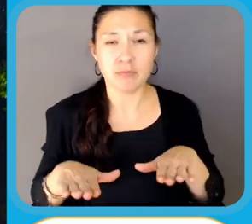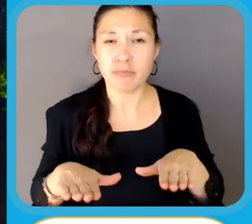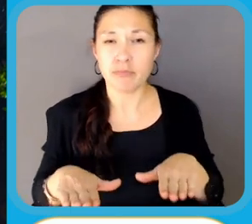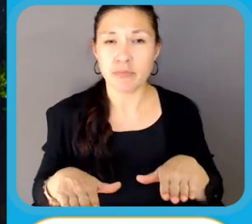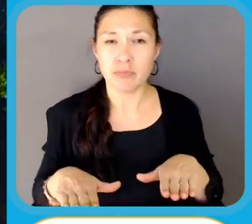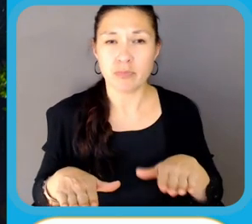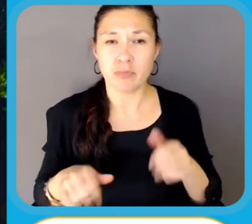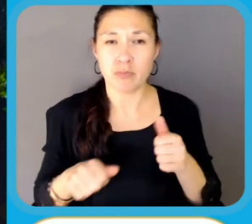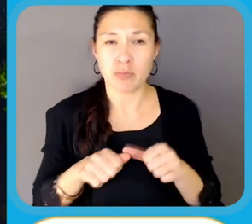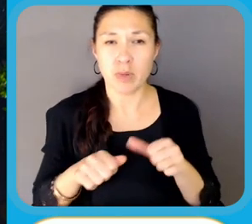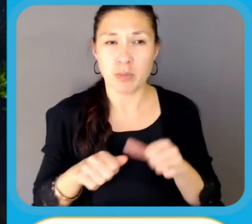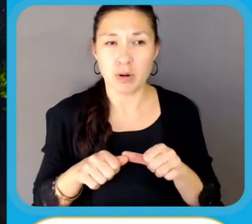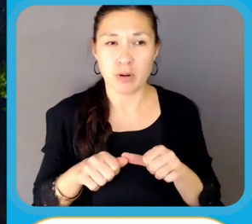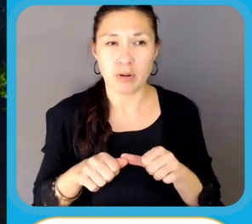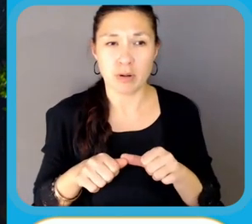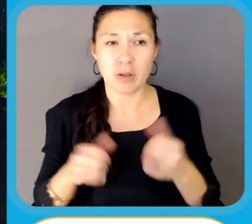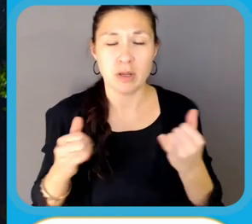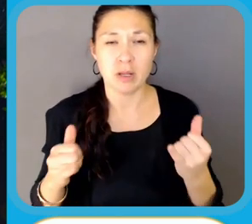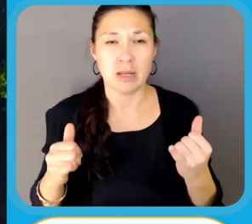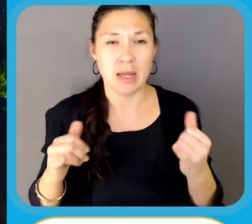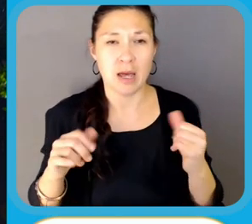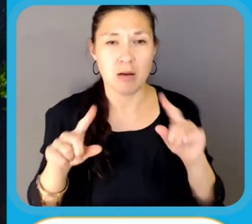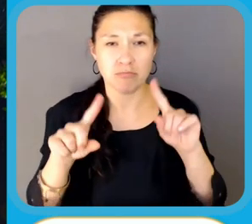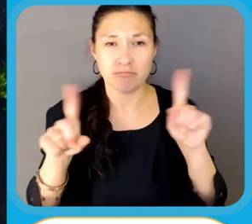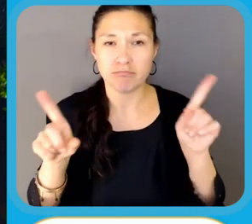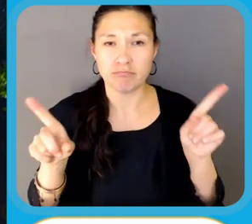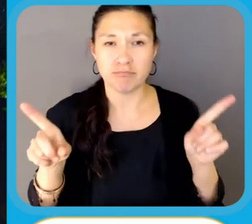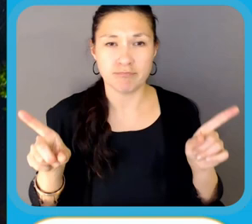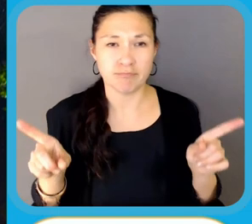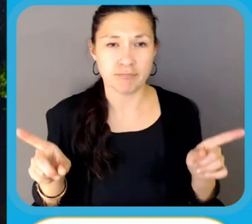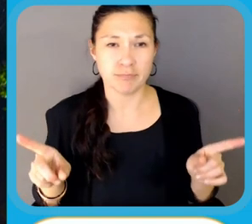And on the exhale, release the hands down.